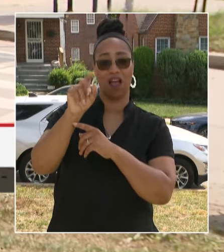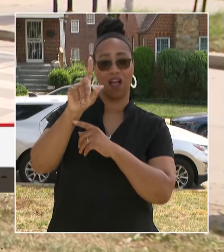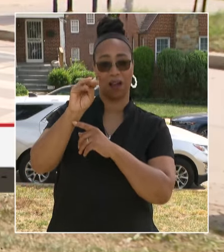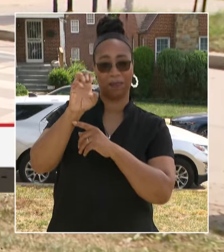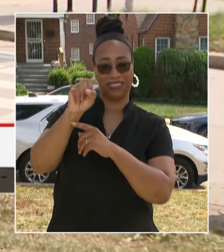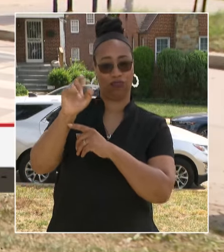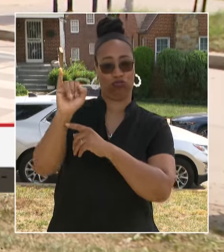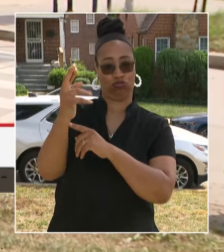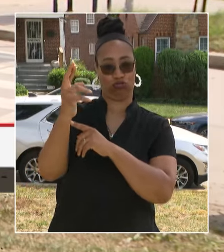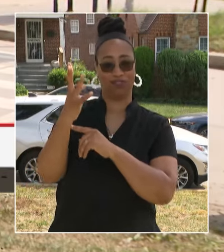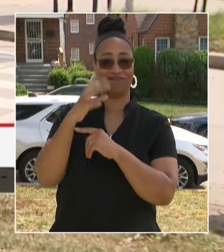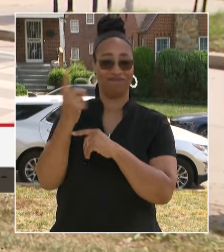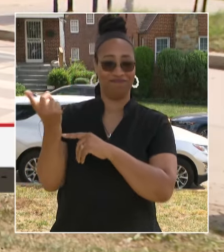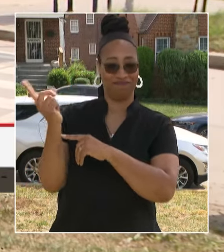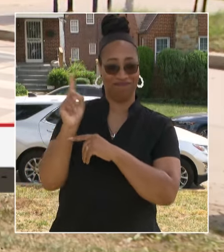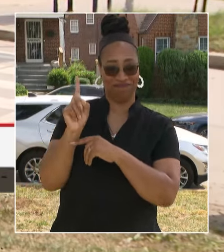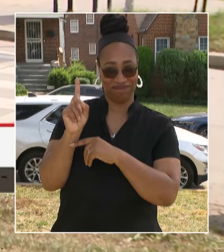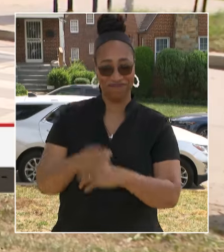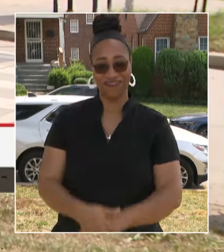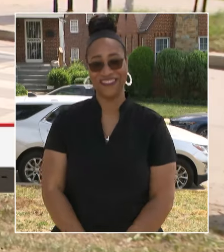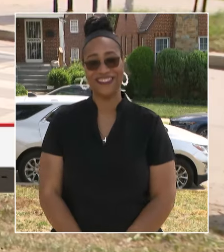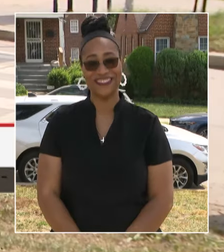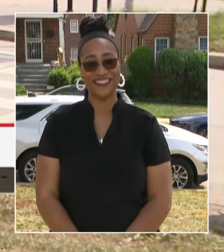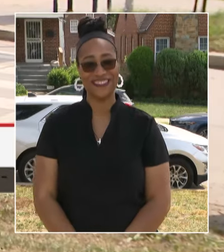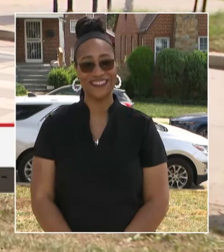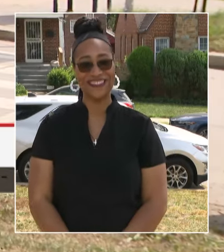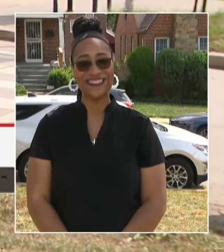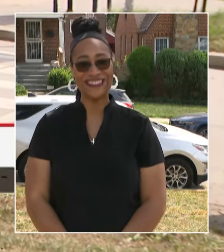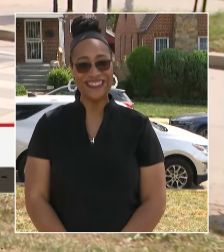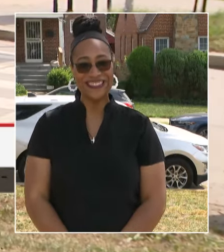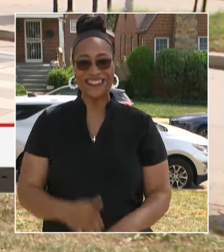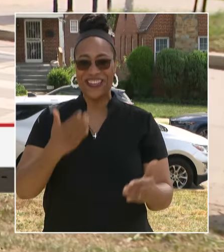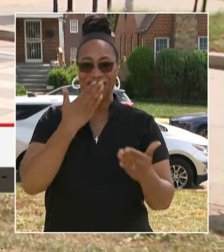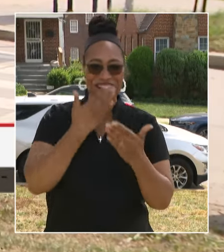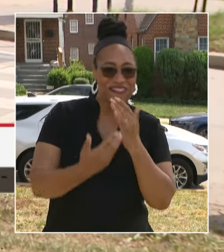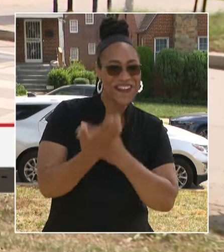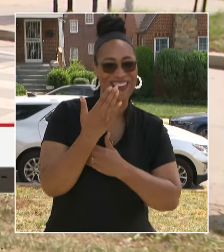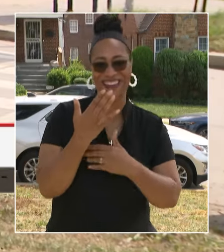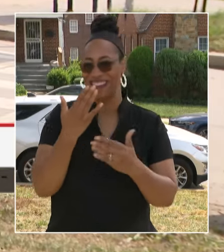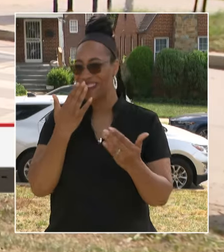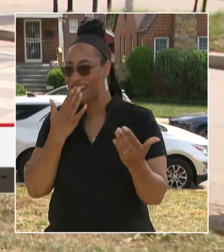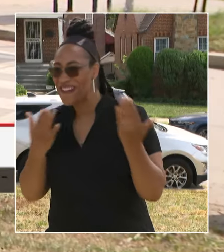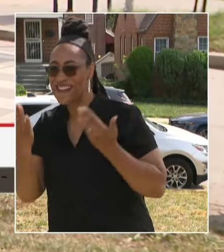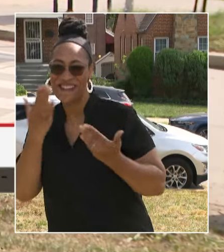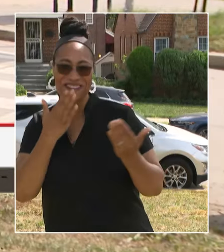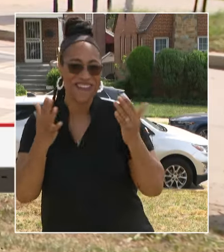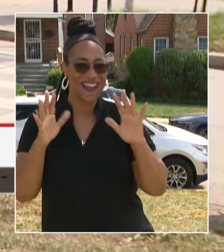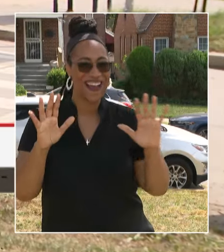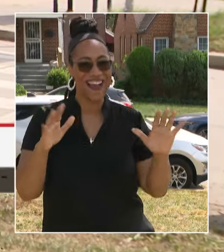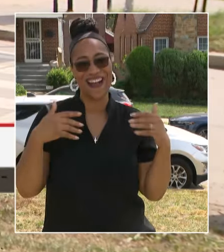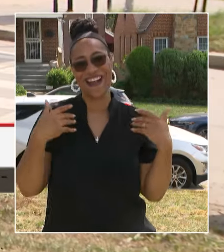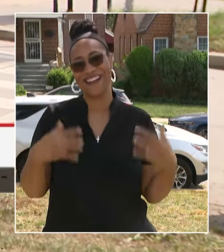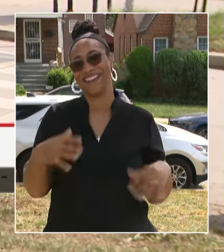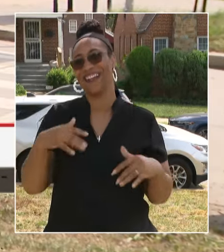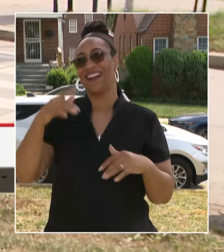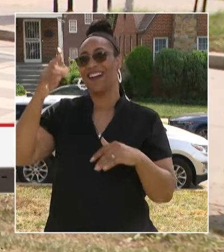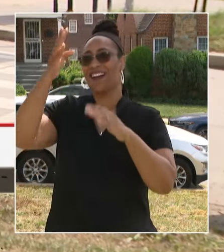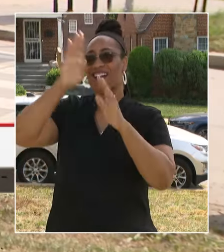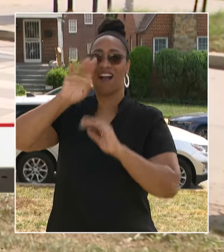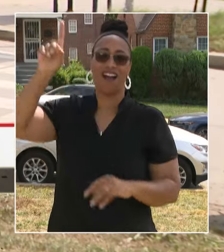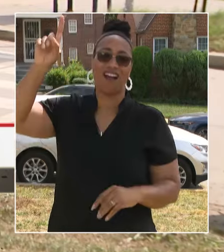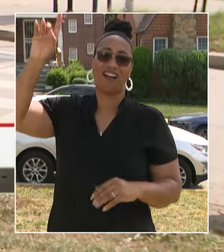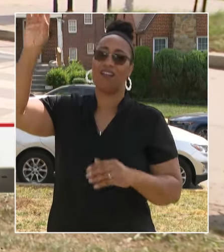Well, you know, this is, first of all, good morning. Good morning. And also giving honor to God and praise and for a wonderful, beautiful day.